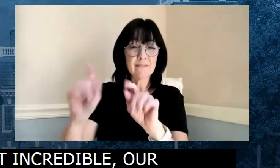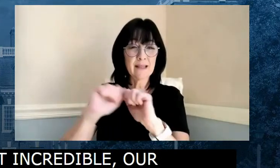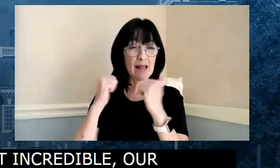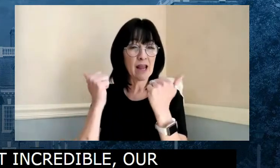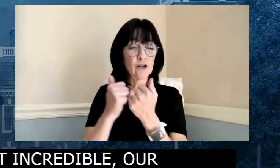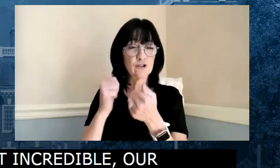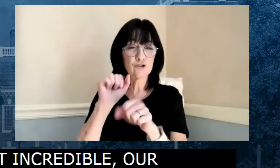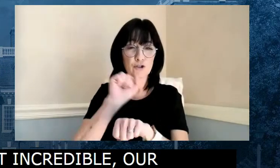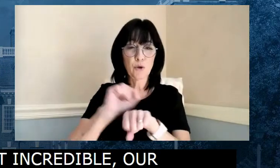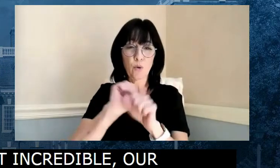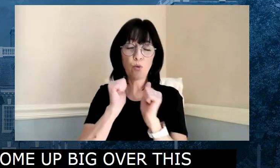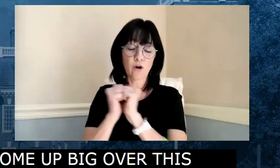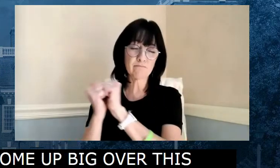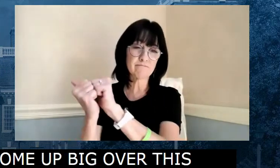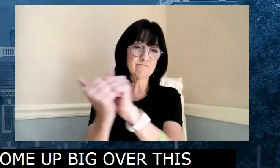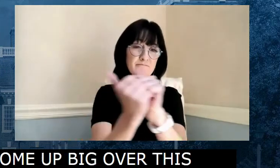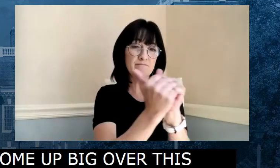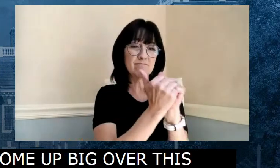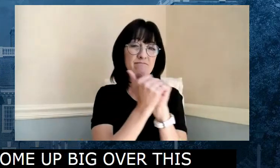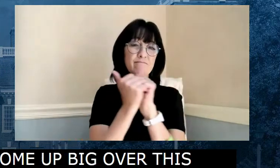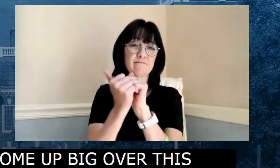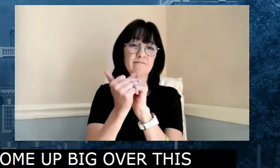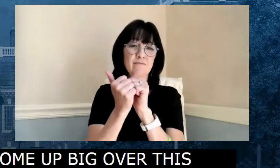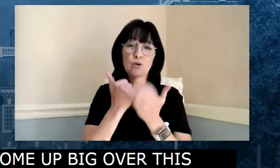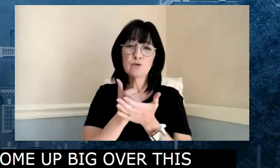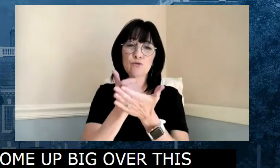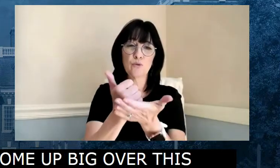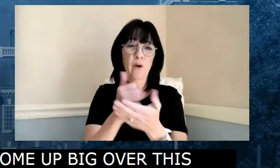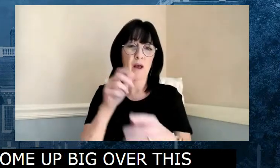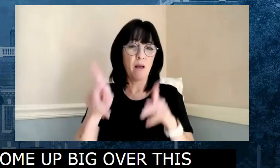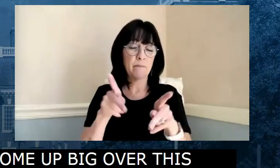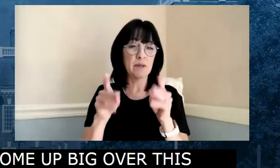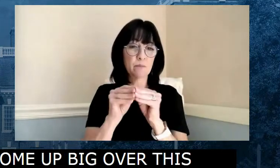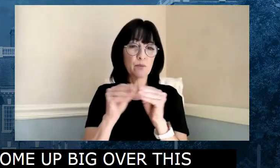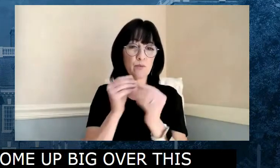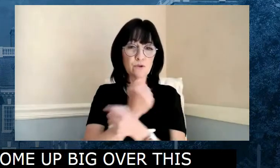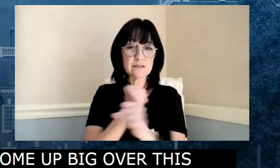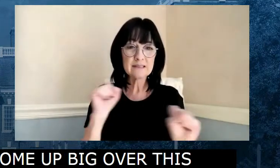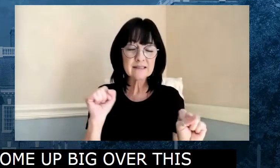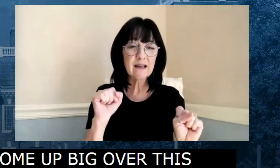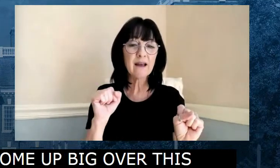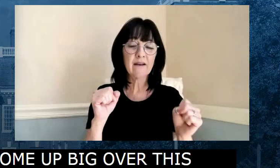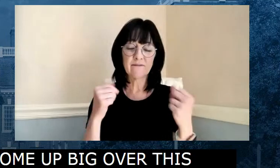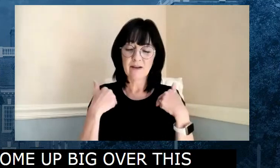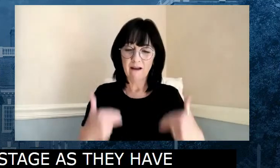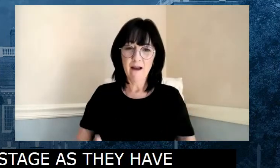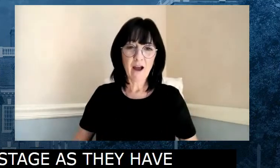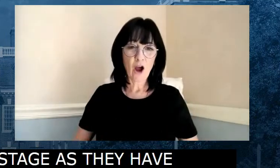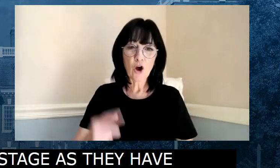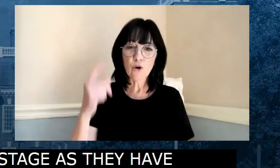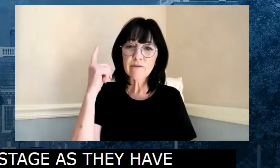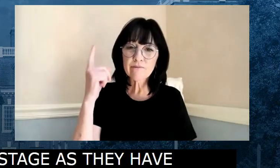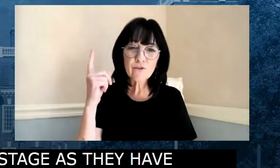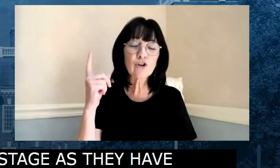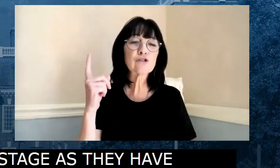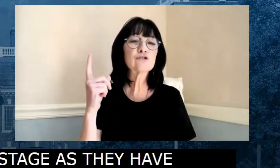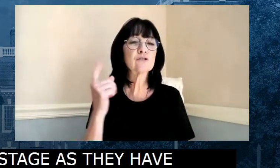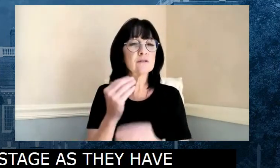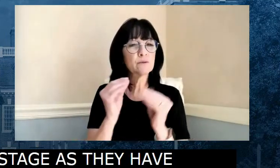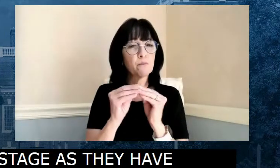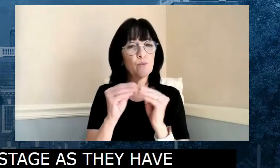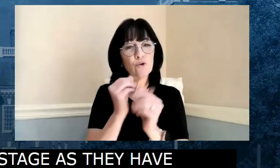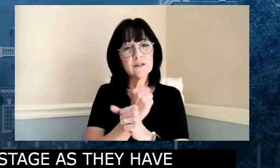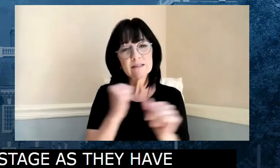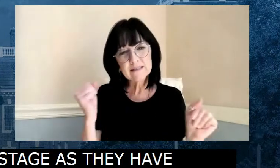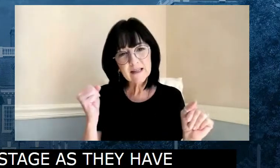stage, as AJ and Dr. Rattay have indicated. We've seen a fall off in the demand for vaccines,